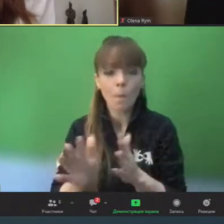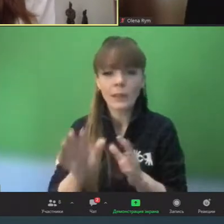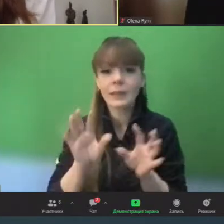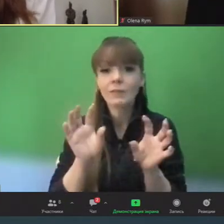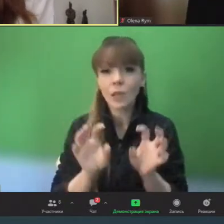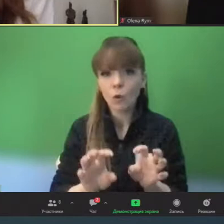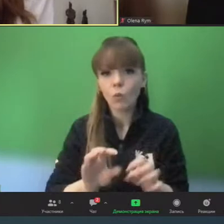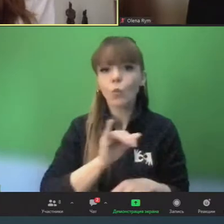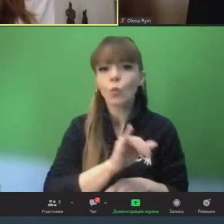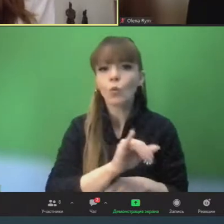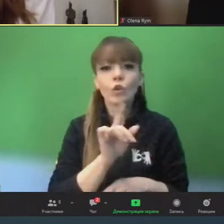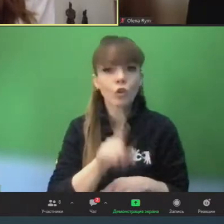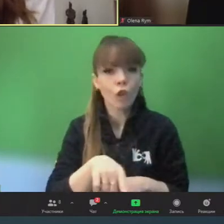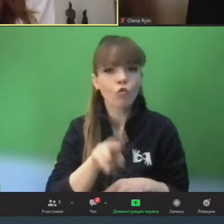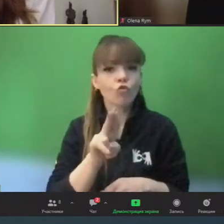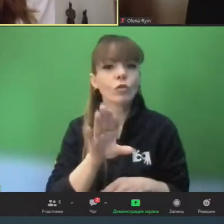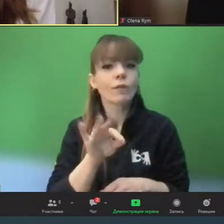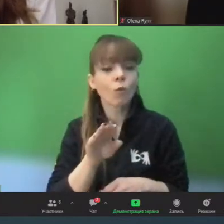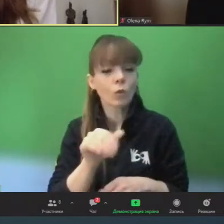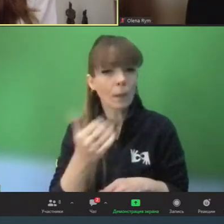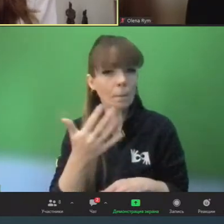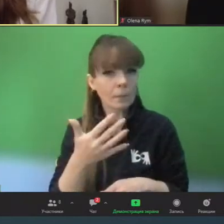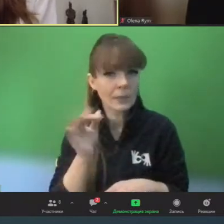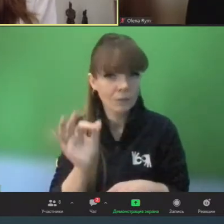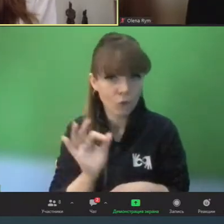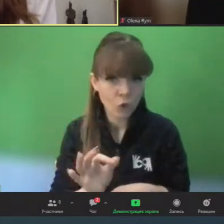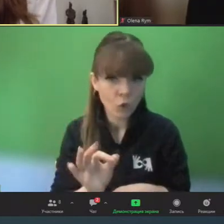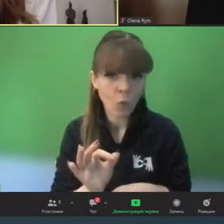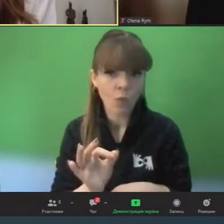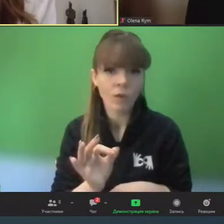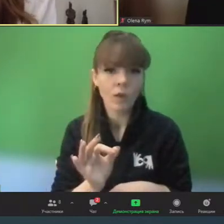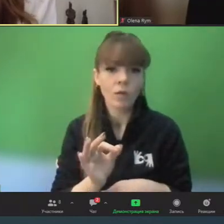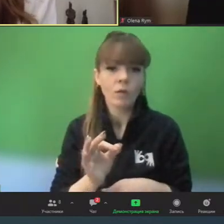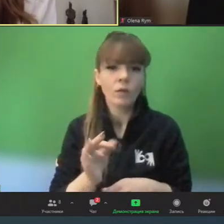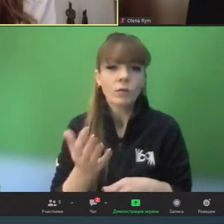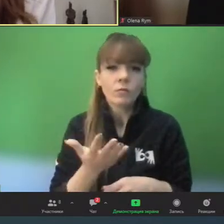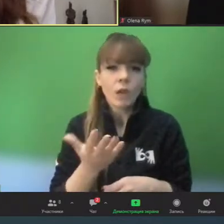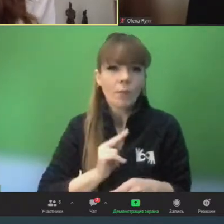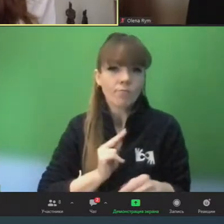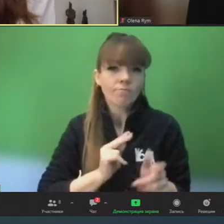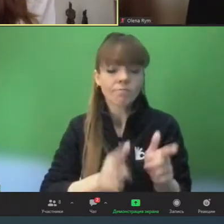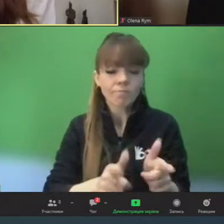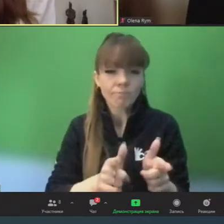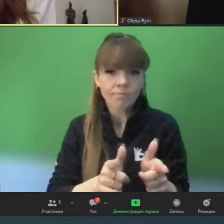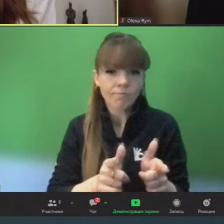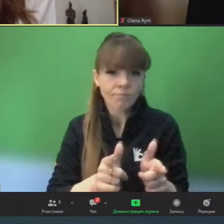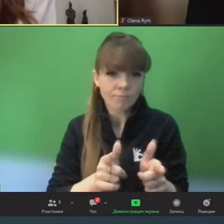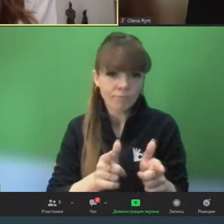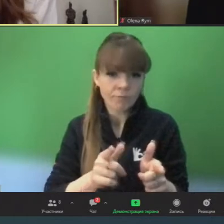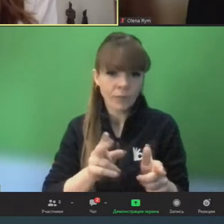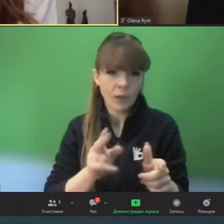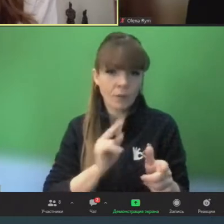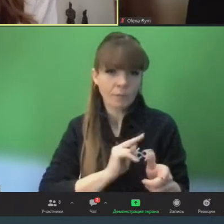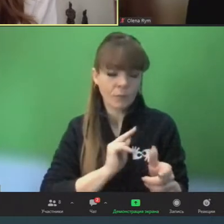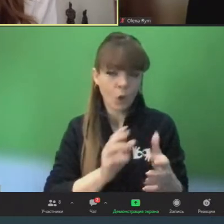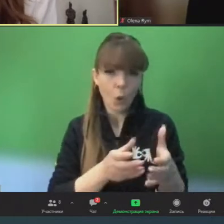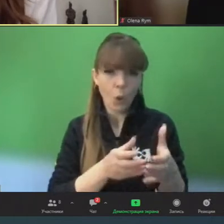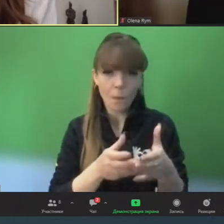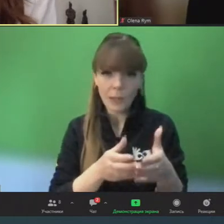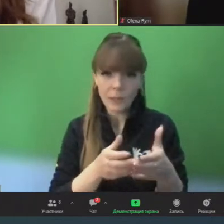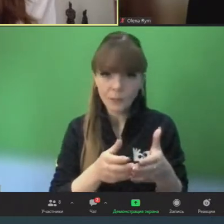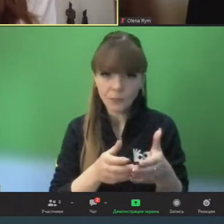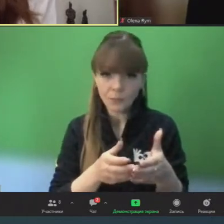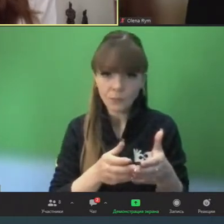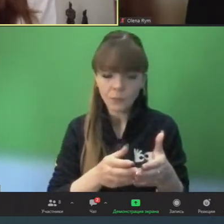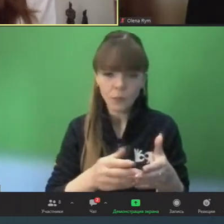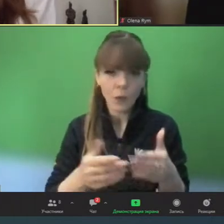resembles the Ukrainian legislation. Yet there is a single social contribution that must be paid.